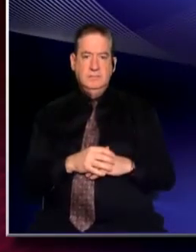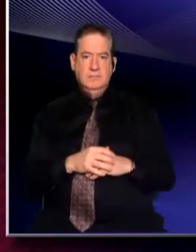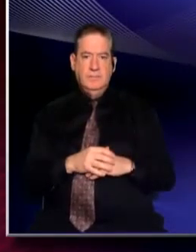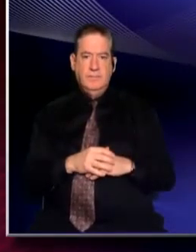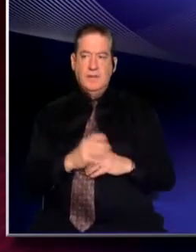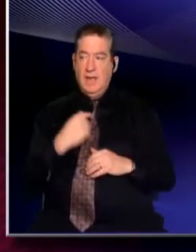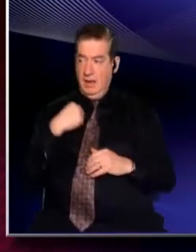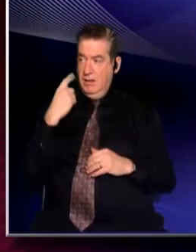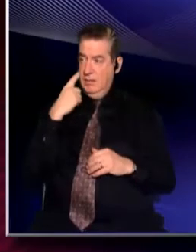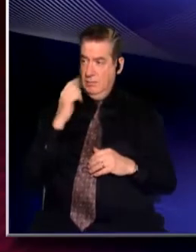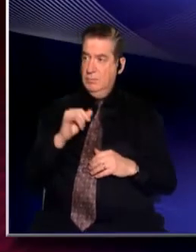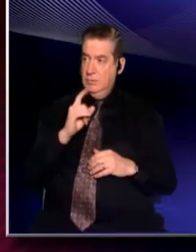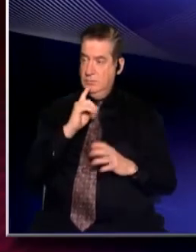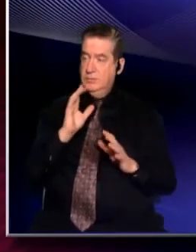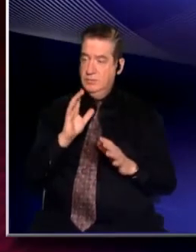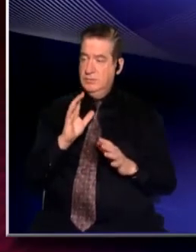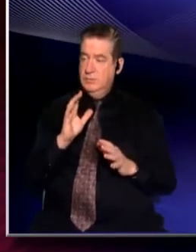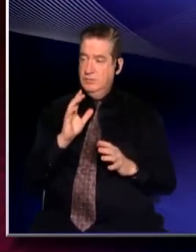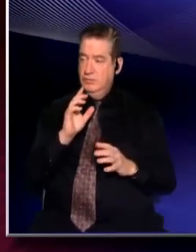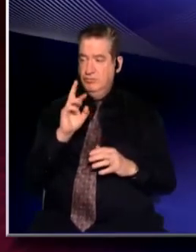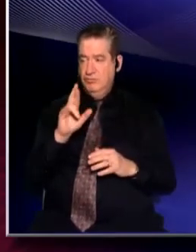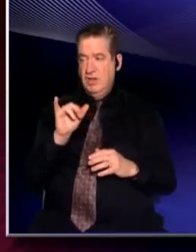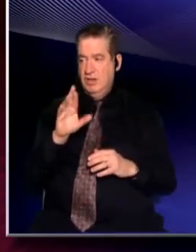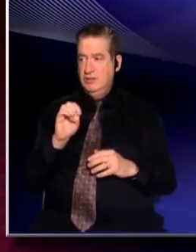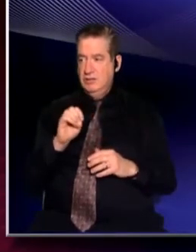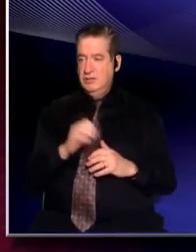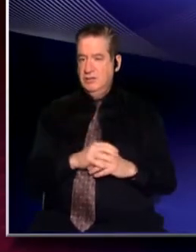I just think that would be rare.